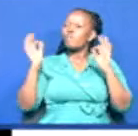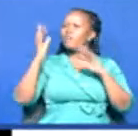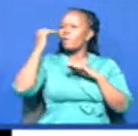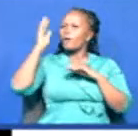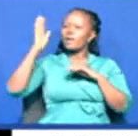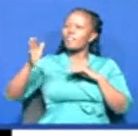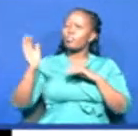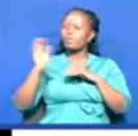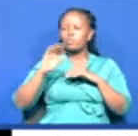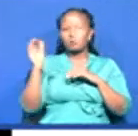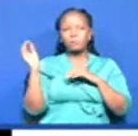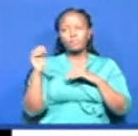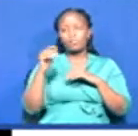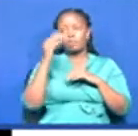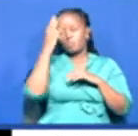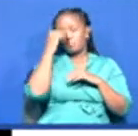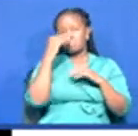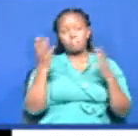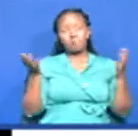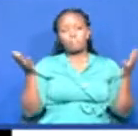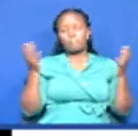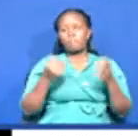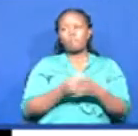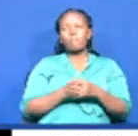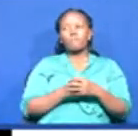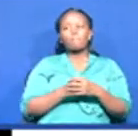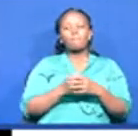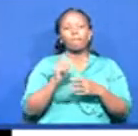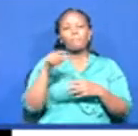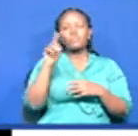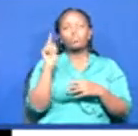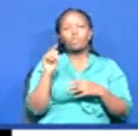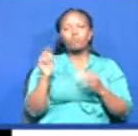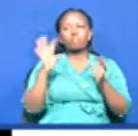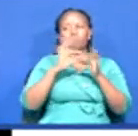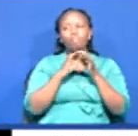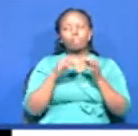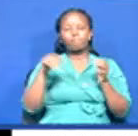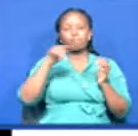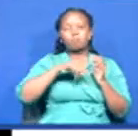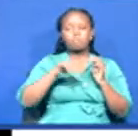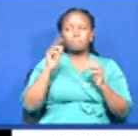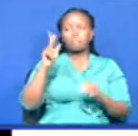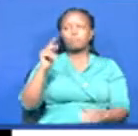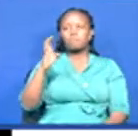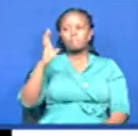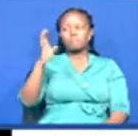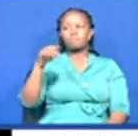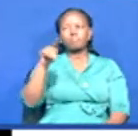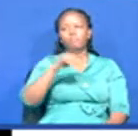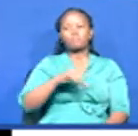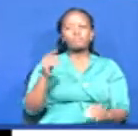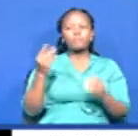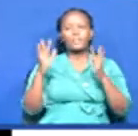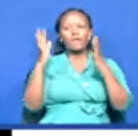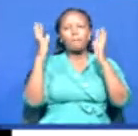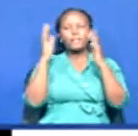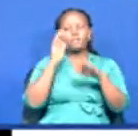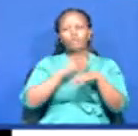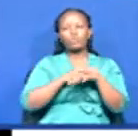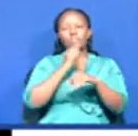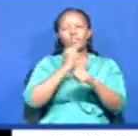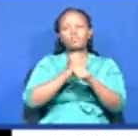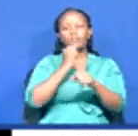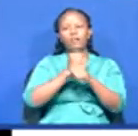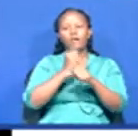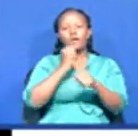me? Did anyone feel that? Yes, so he's one of us in the KBC, and we really, really do appreciate the work that you have done for